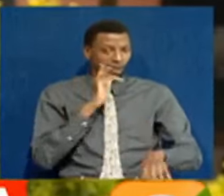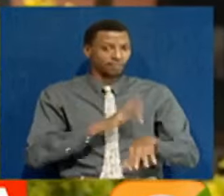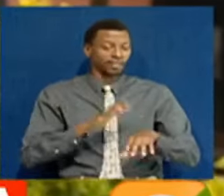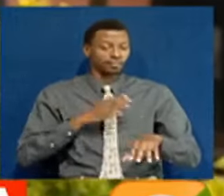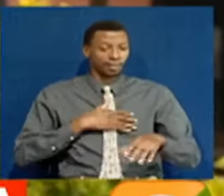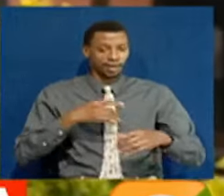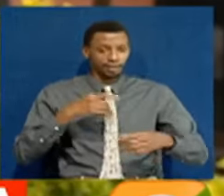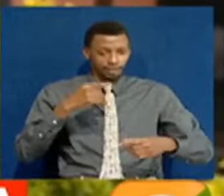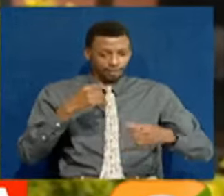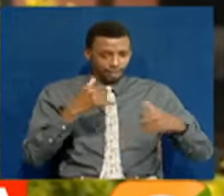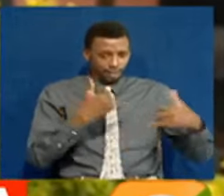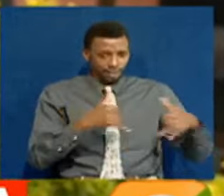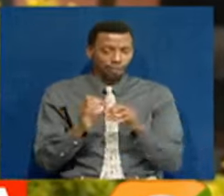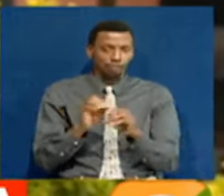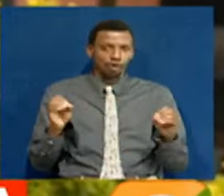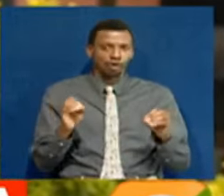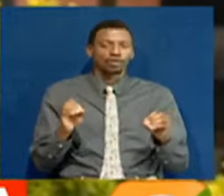And I just tried to go through today as good as I could.